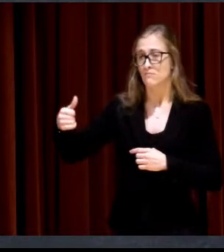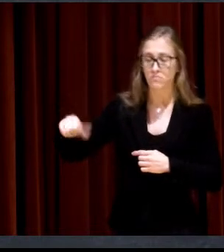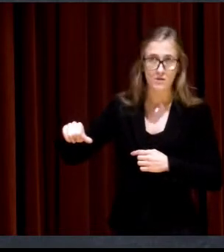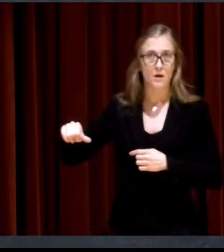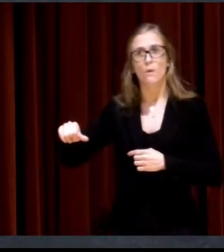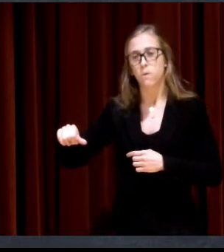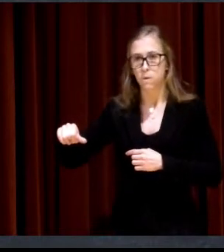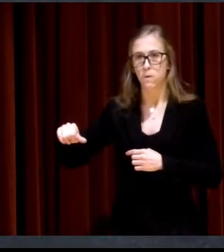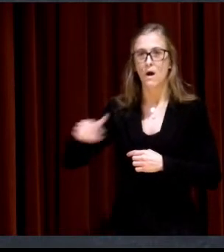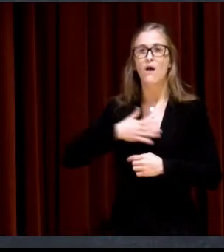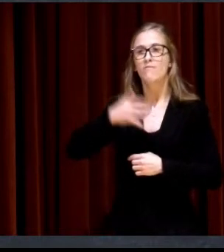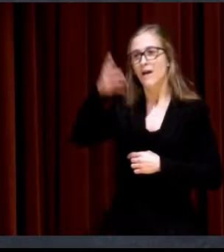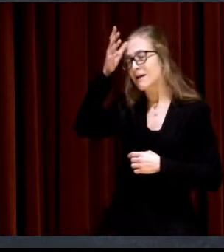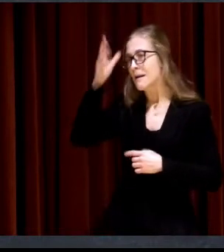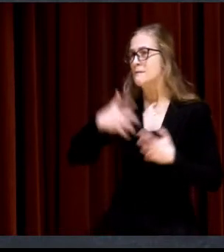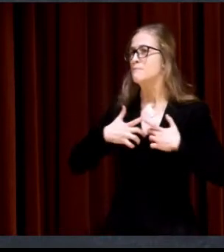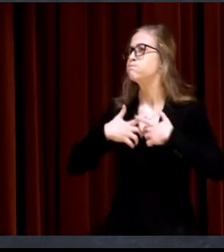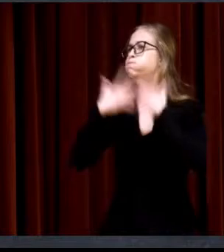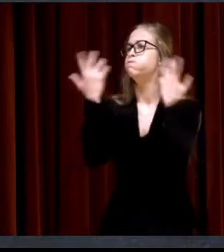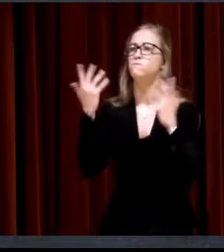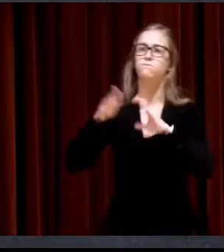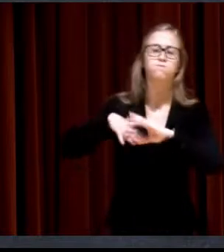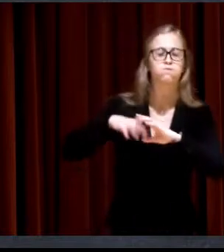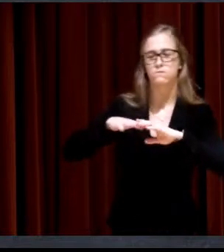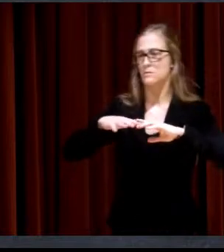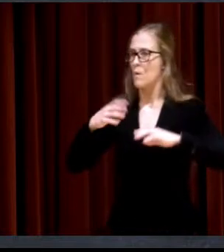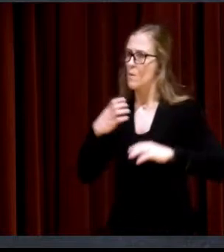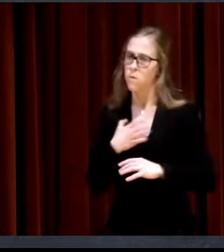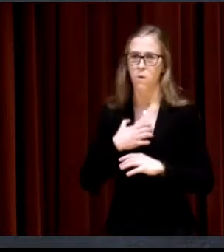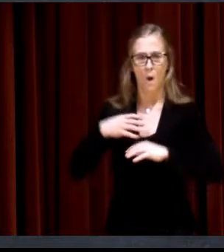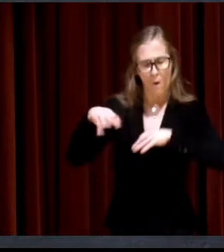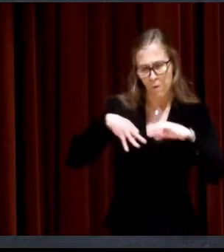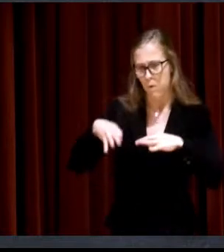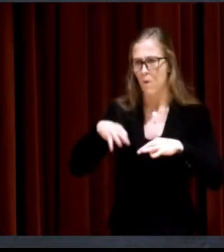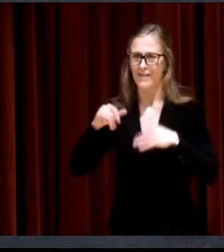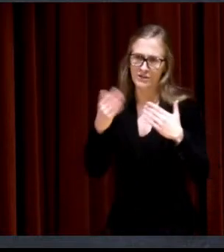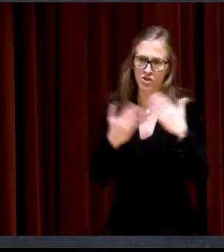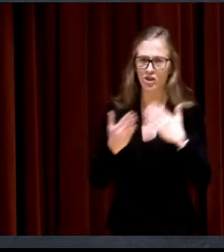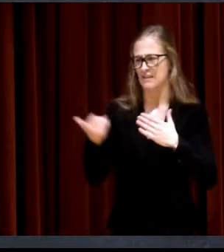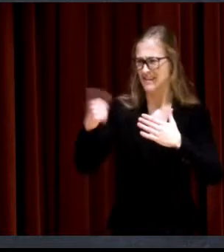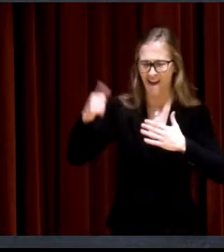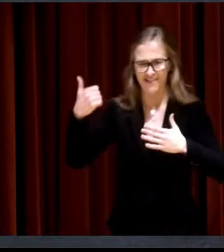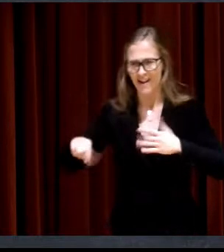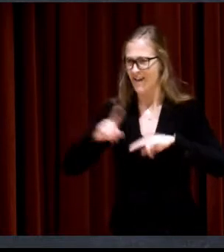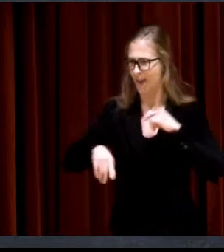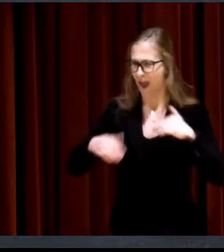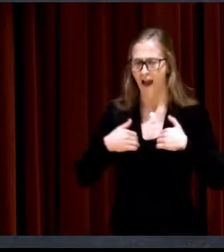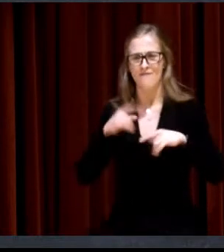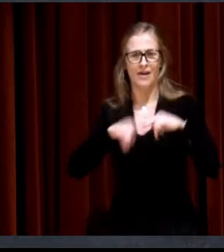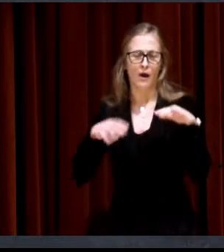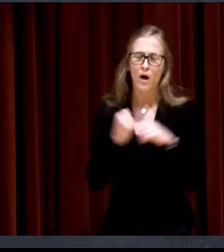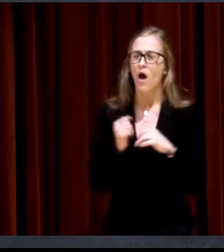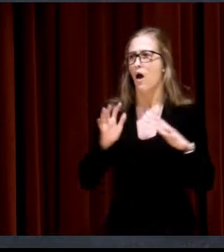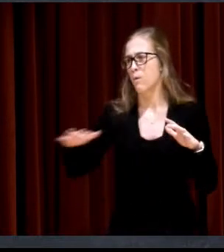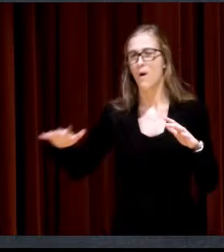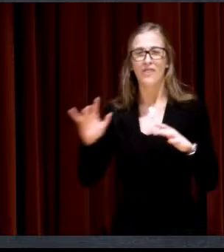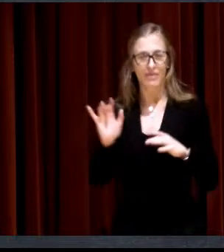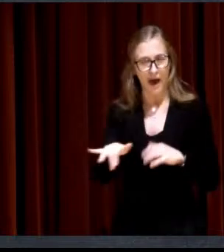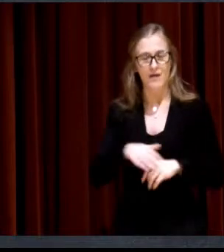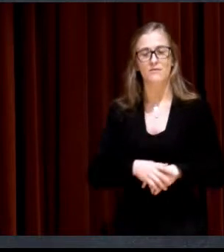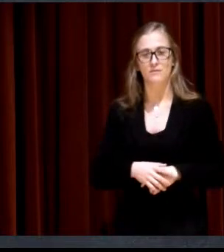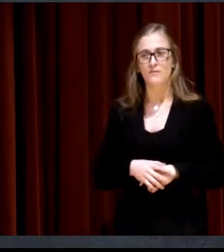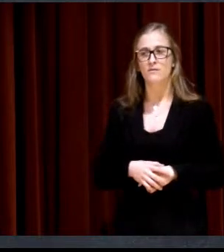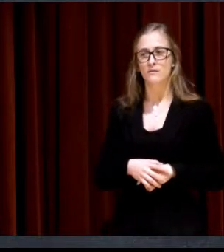on about Leo Marshall, and he wasn't able to get these services that he thought were necessary. So this